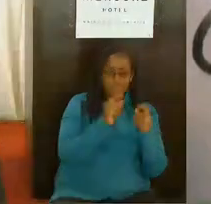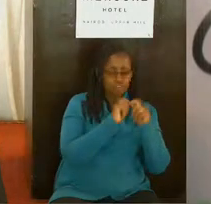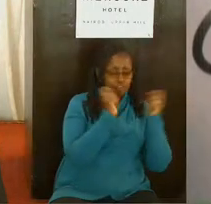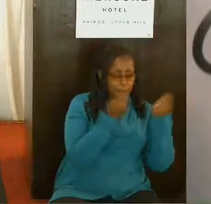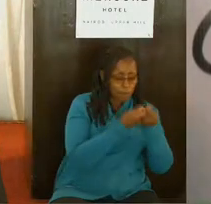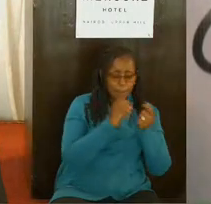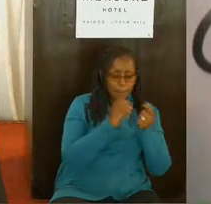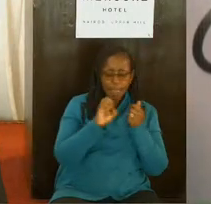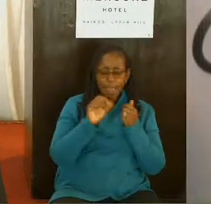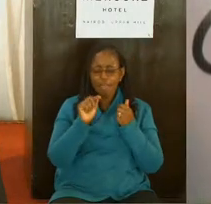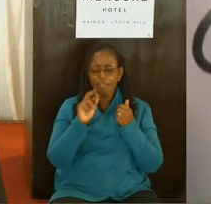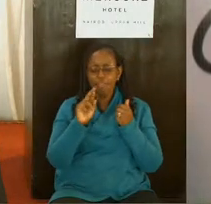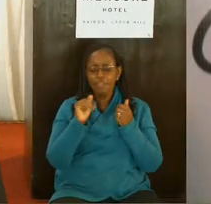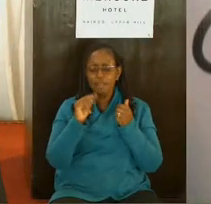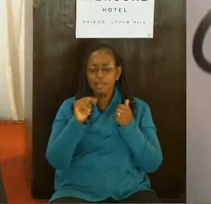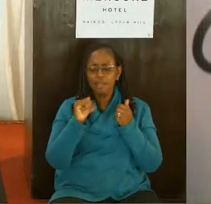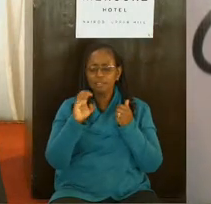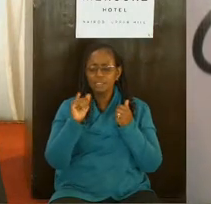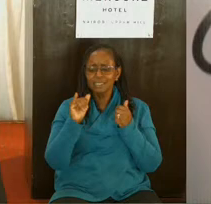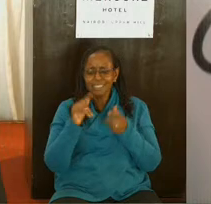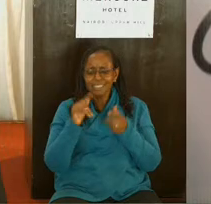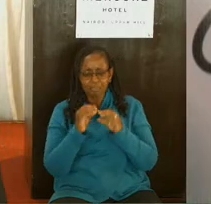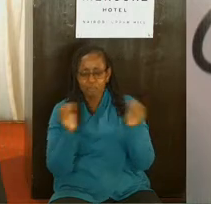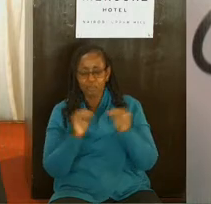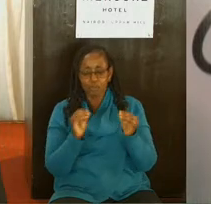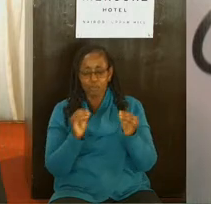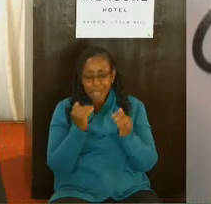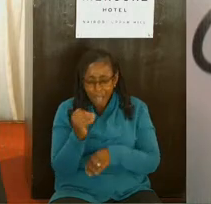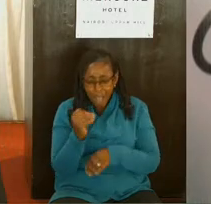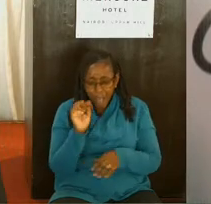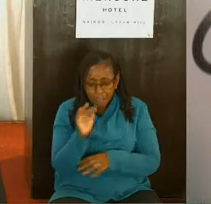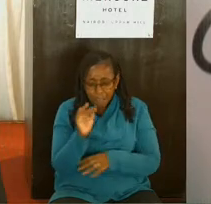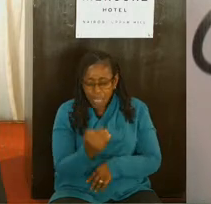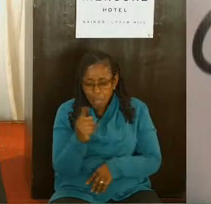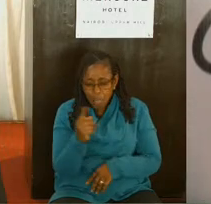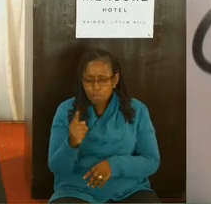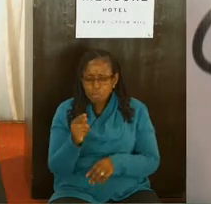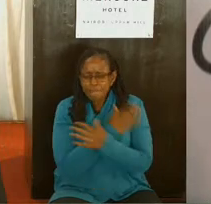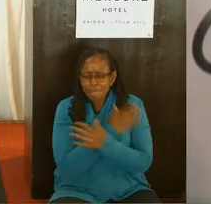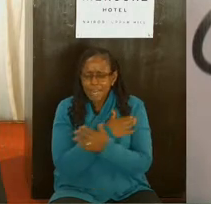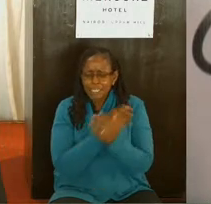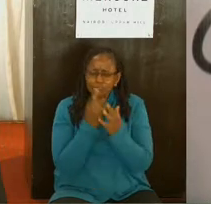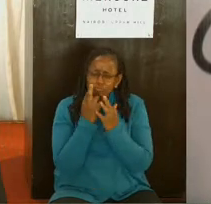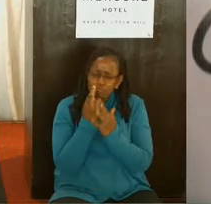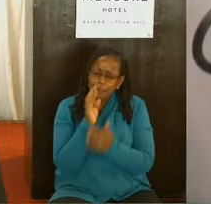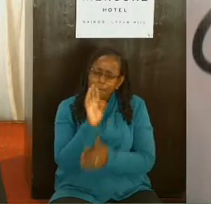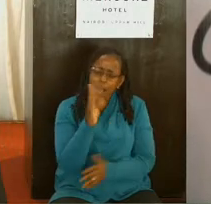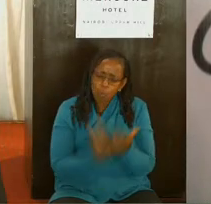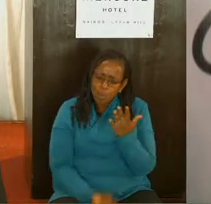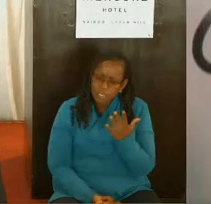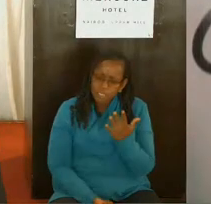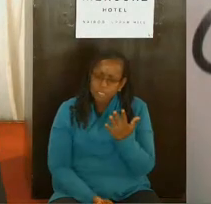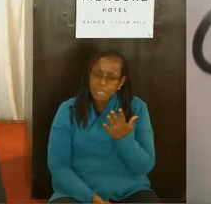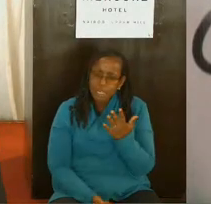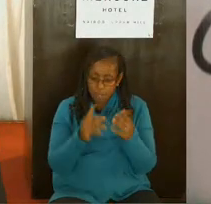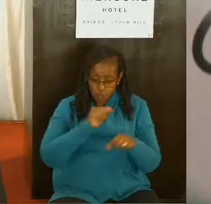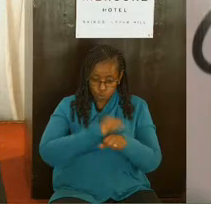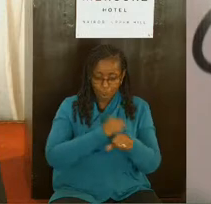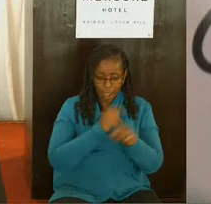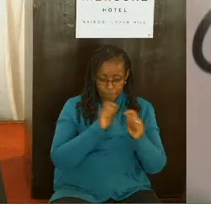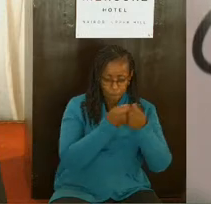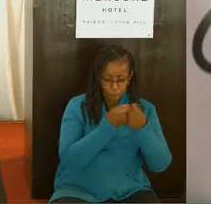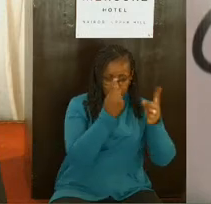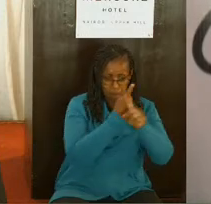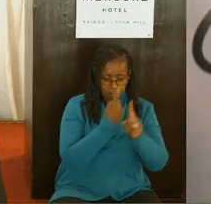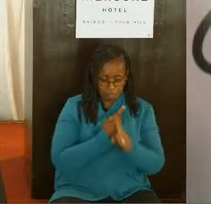tribalism you ask your child who is the best friend there in the school if it is a junior school where it's not a local school where he's dominated by a